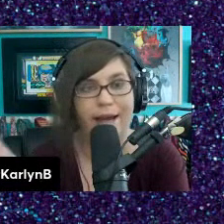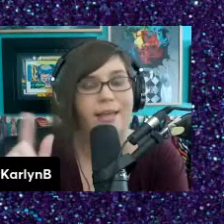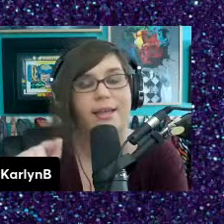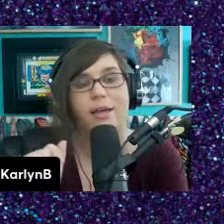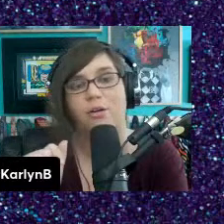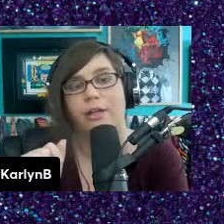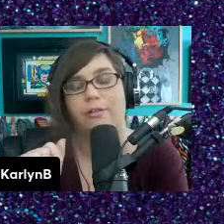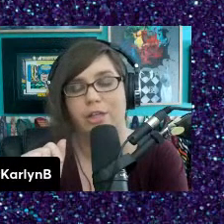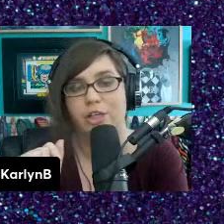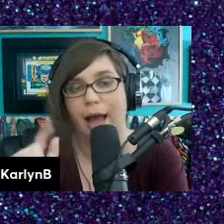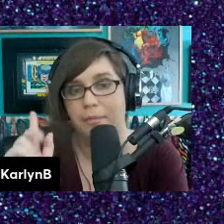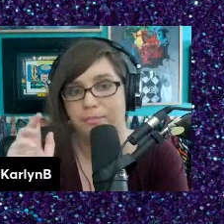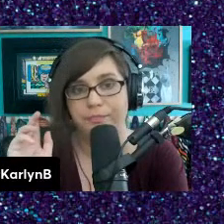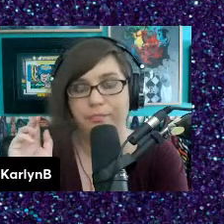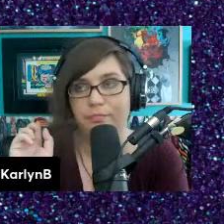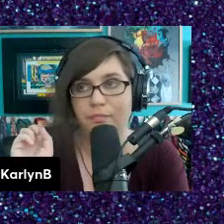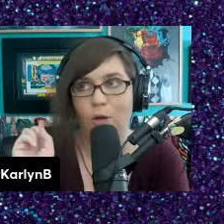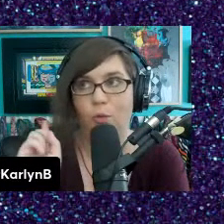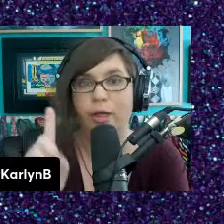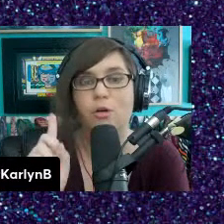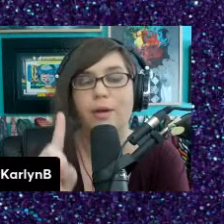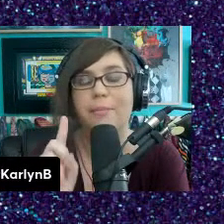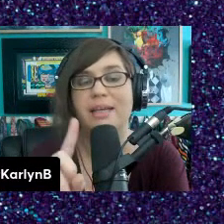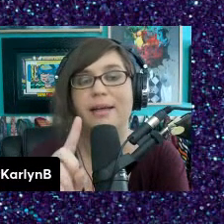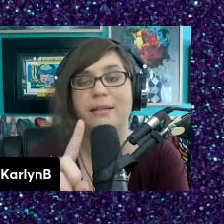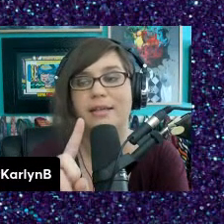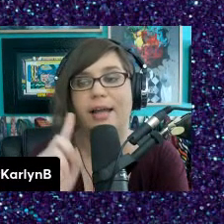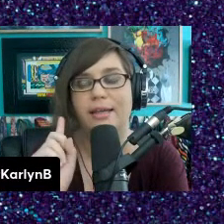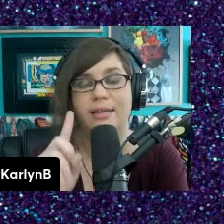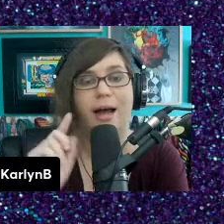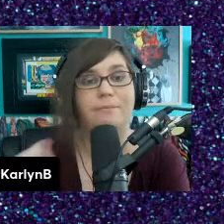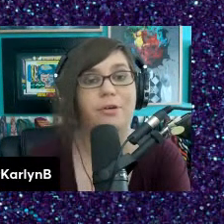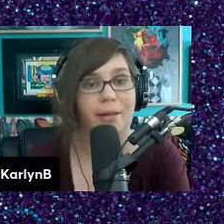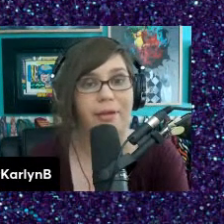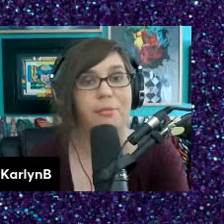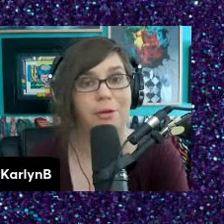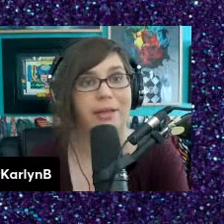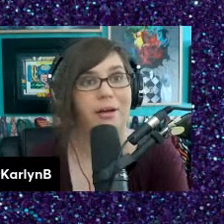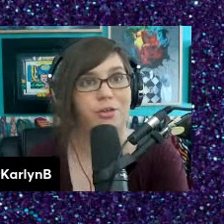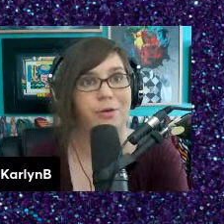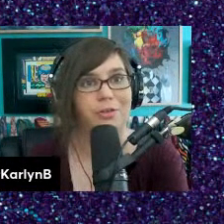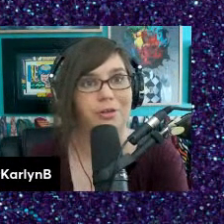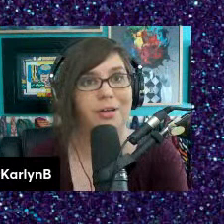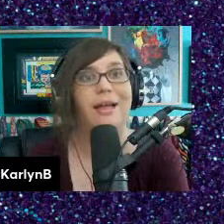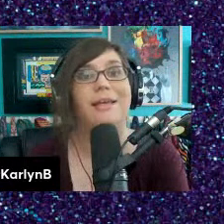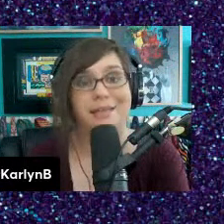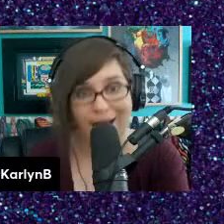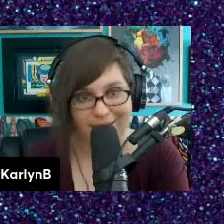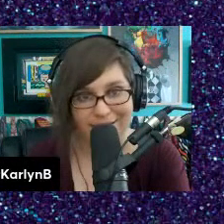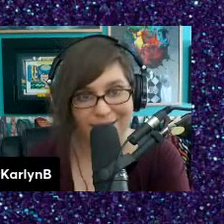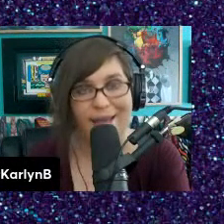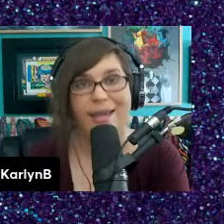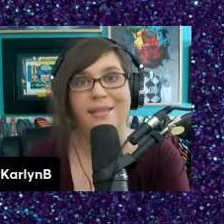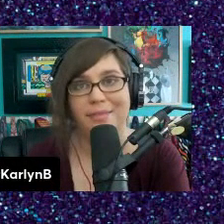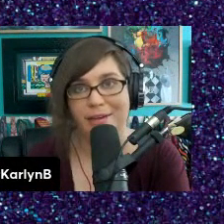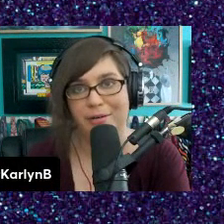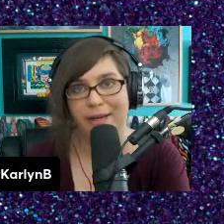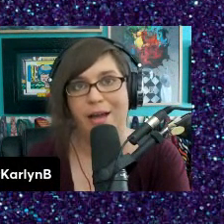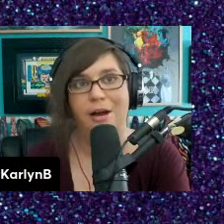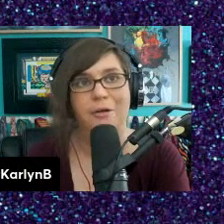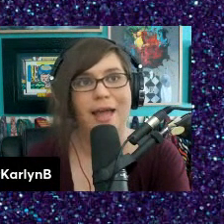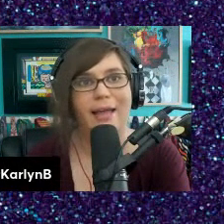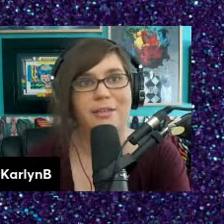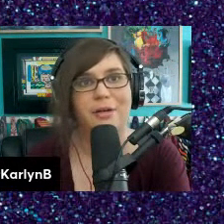Jan asking it earlier in the chat. Will we be done tonight in time for nothing remotely controversial? Yes, in